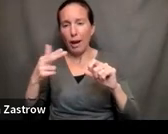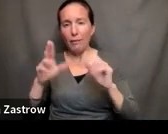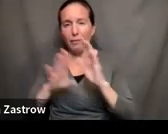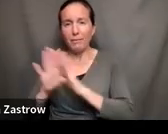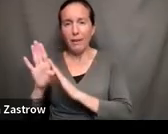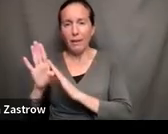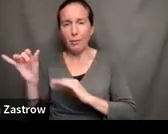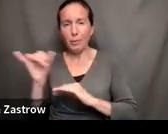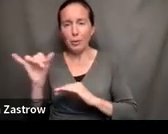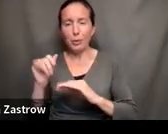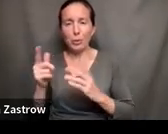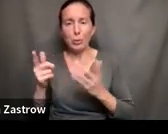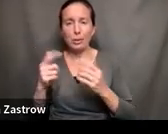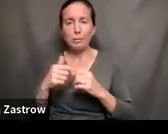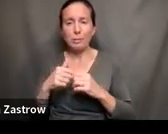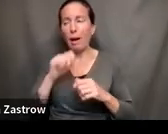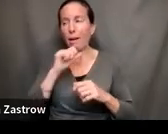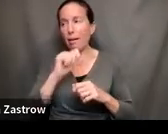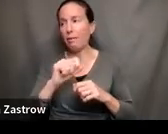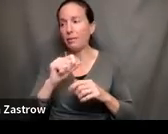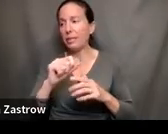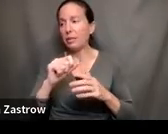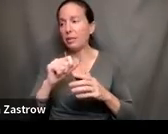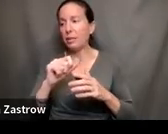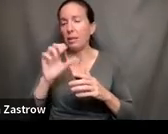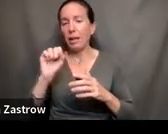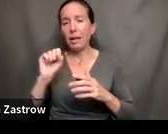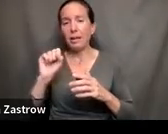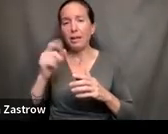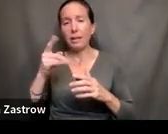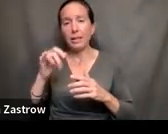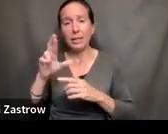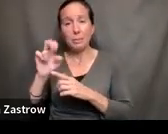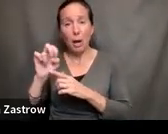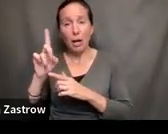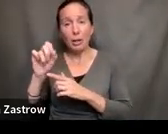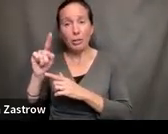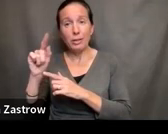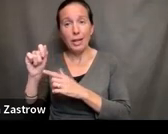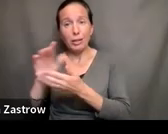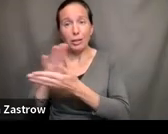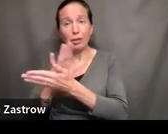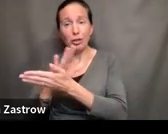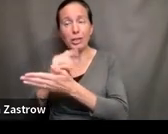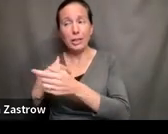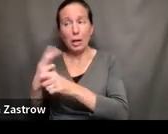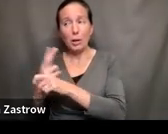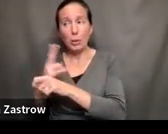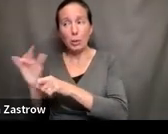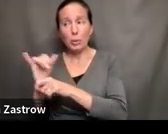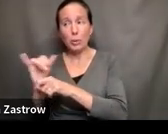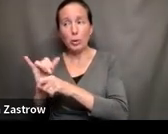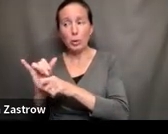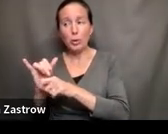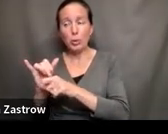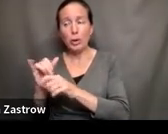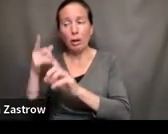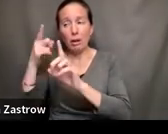I was using at the time. Like I had some Spire data sheets that I would use to collect specific information on